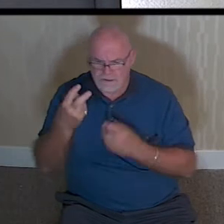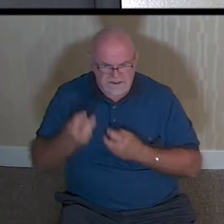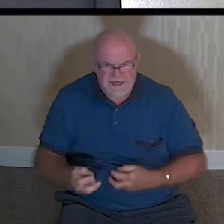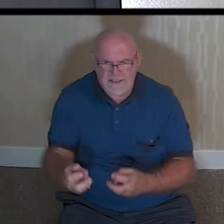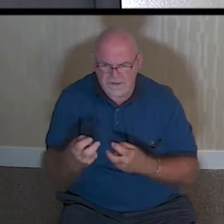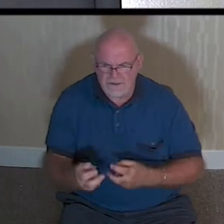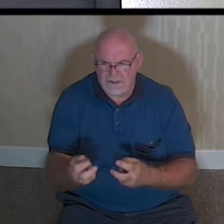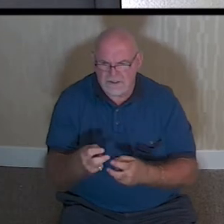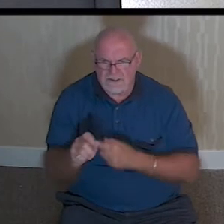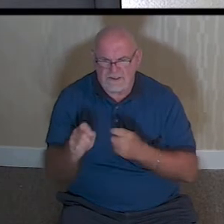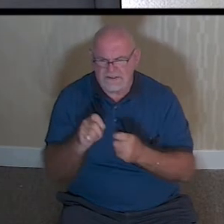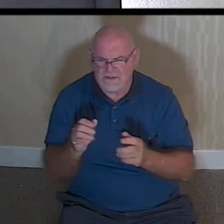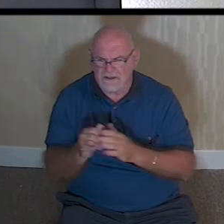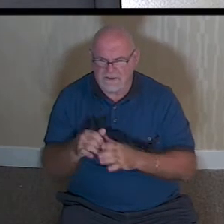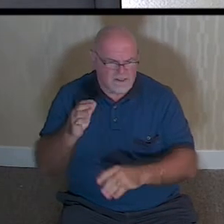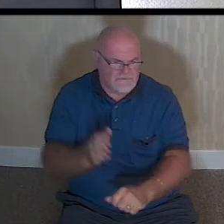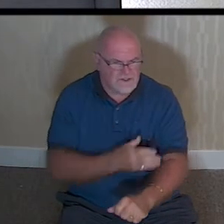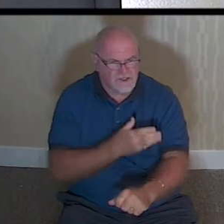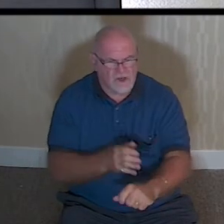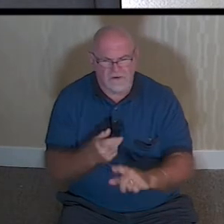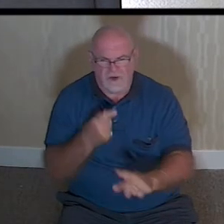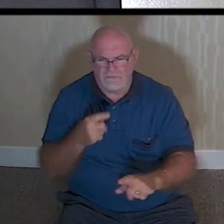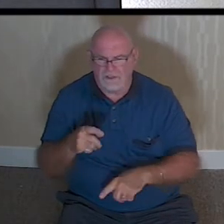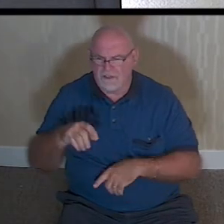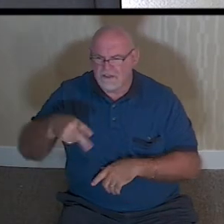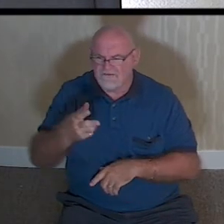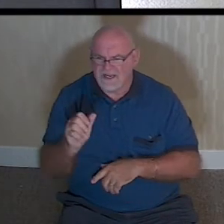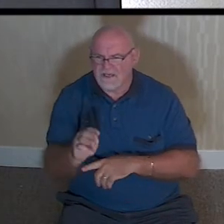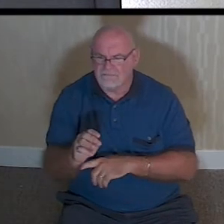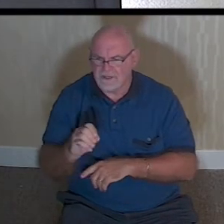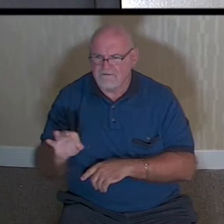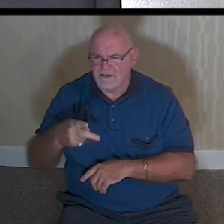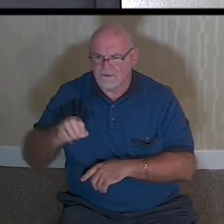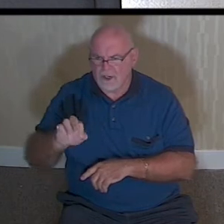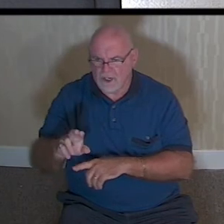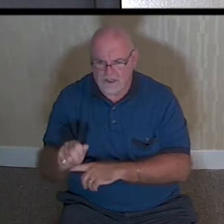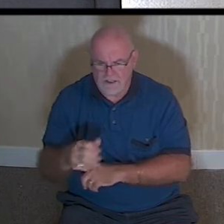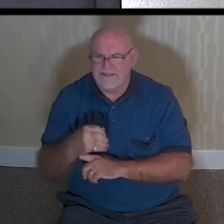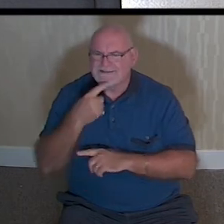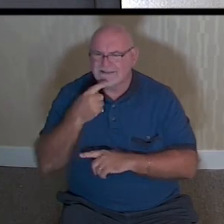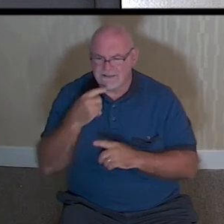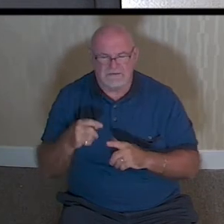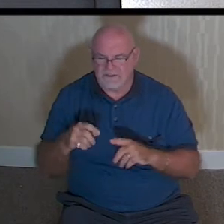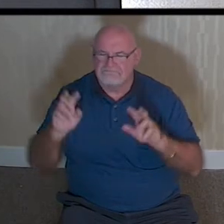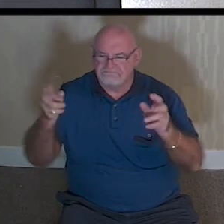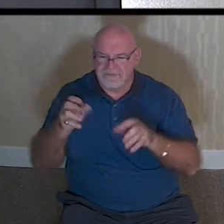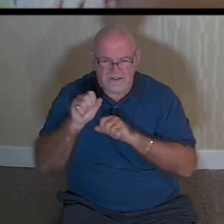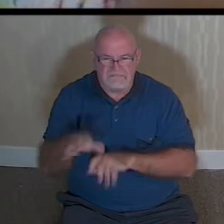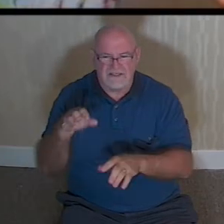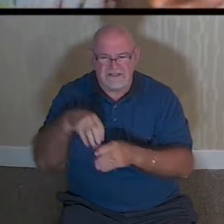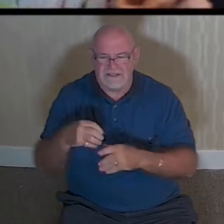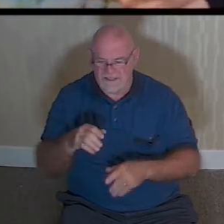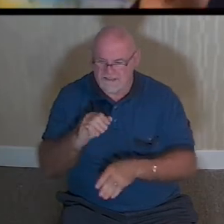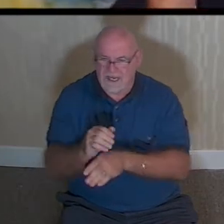got there, the song from The Phantom of the Opera, There's Magic in the Night, came on. It